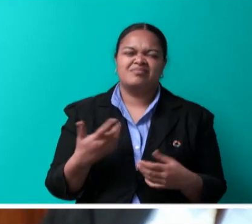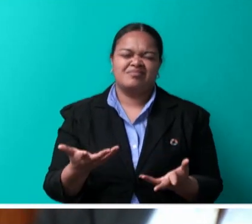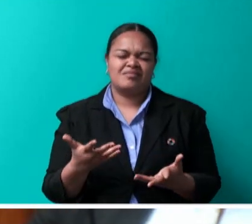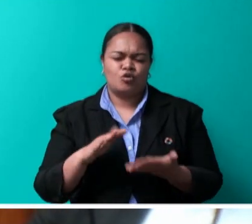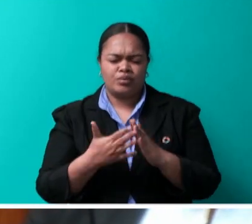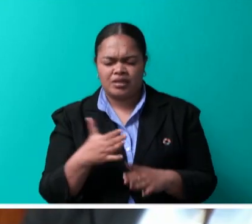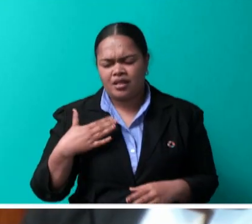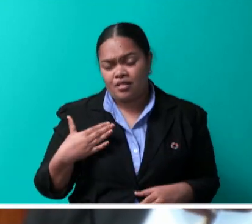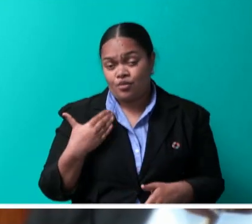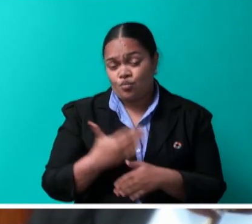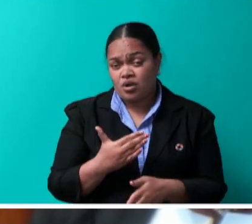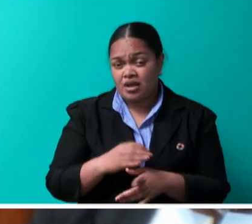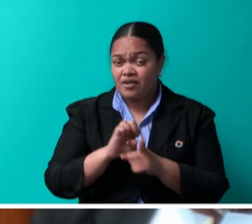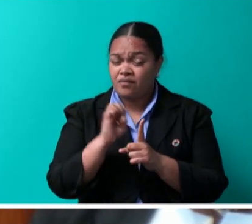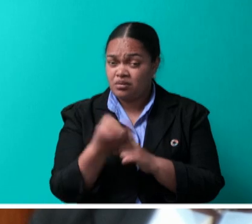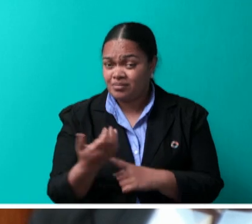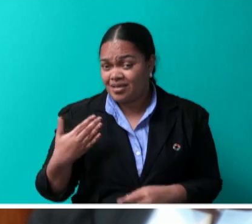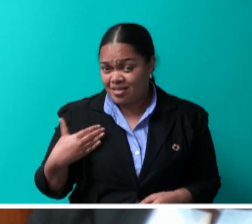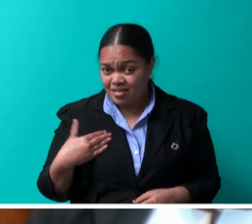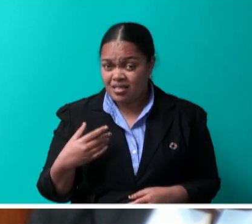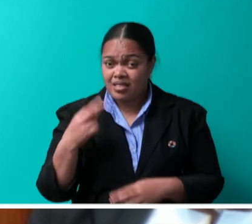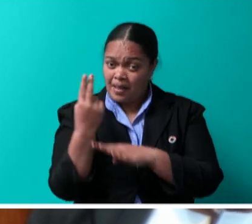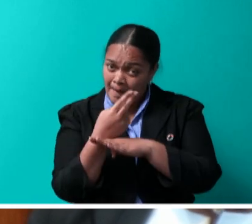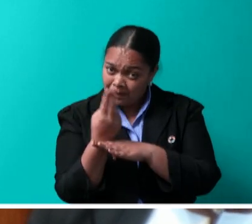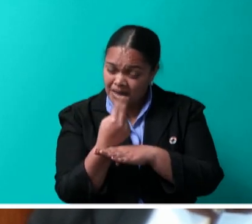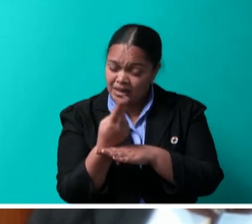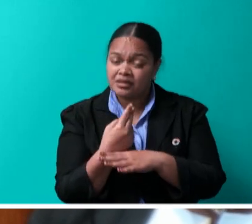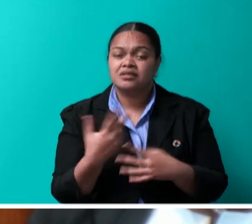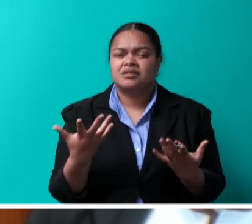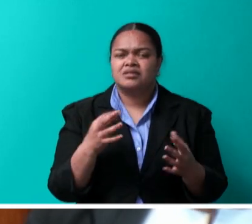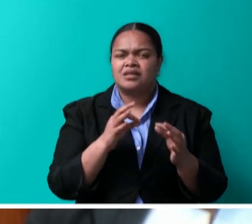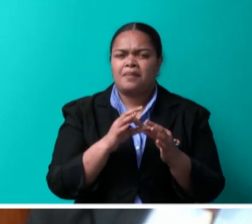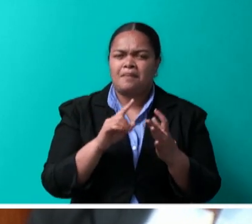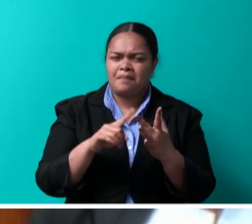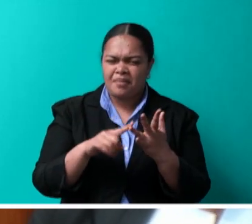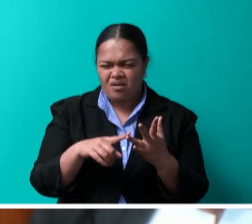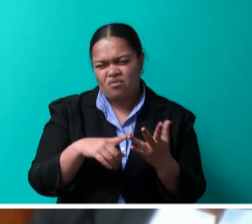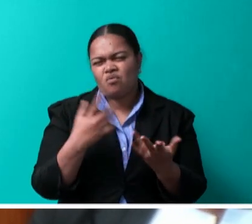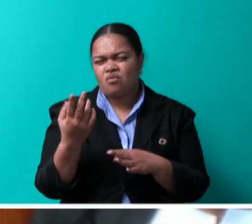workers, environmental health officers, ambulance officers, biomedical engineers,